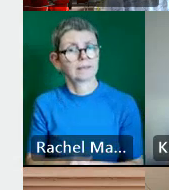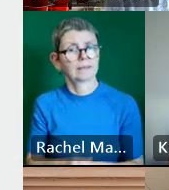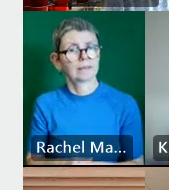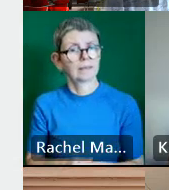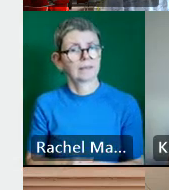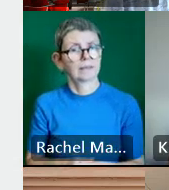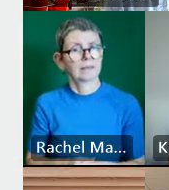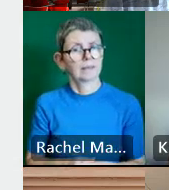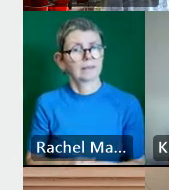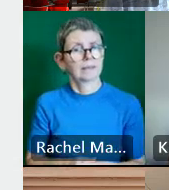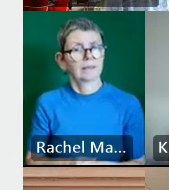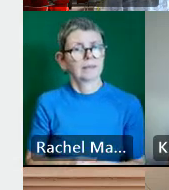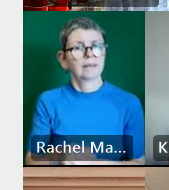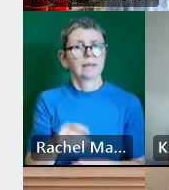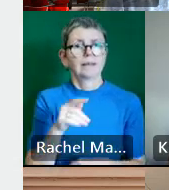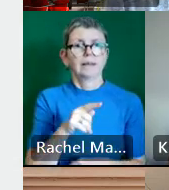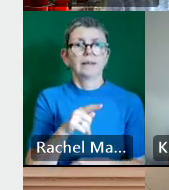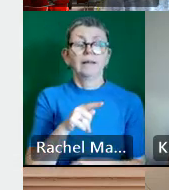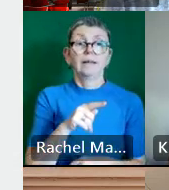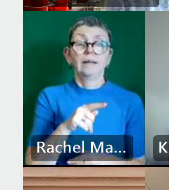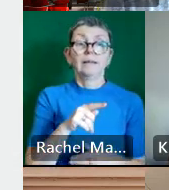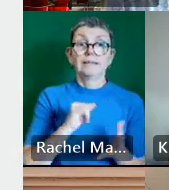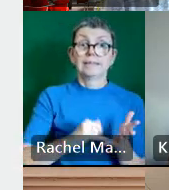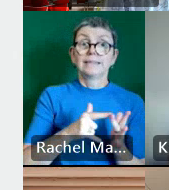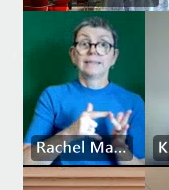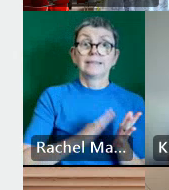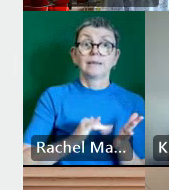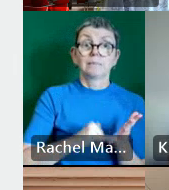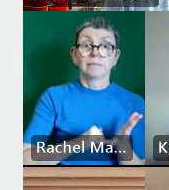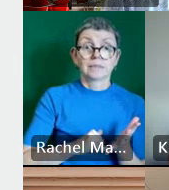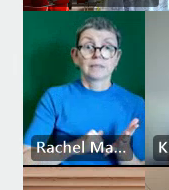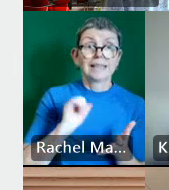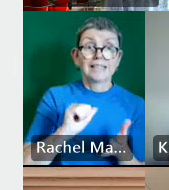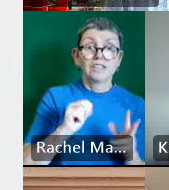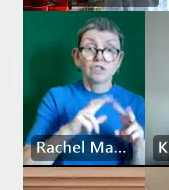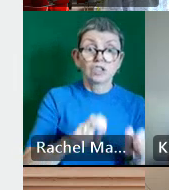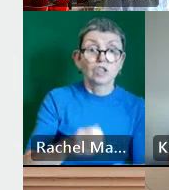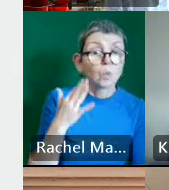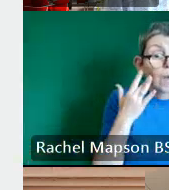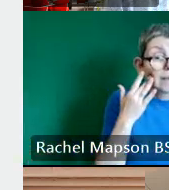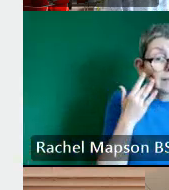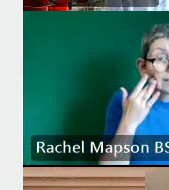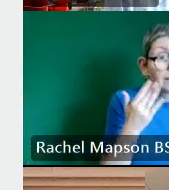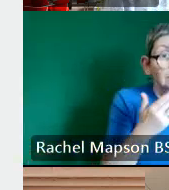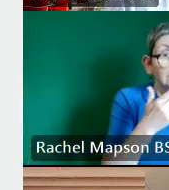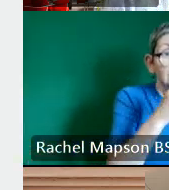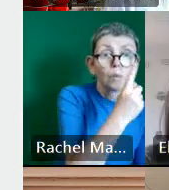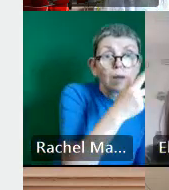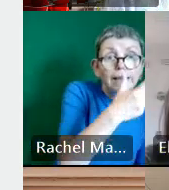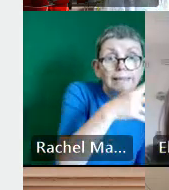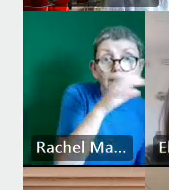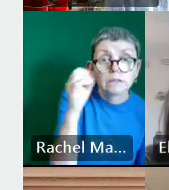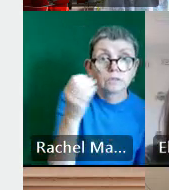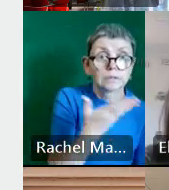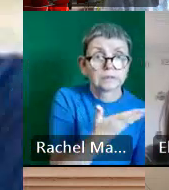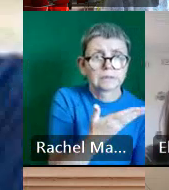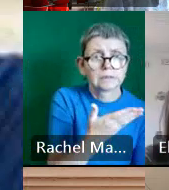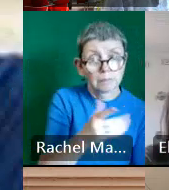his research, right, in the 1800s. Why do we still have these type of problematic thoughts today?